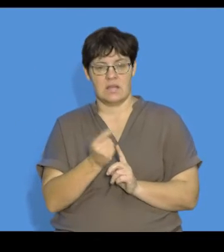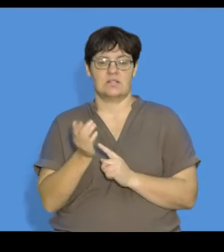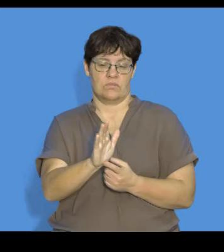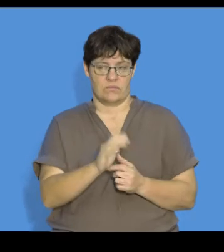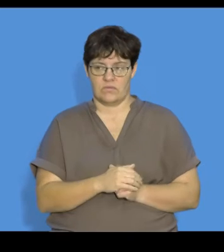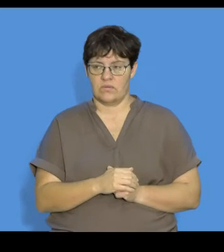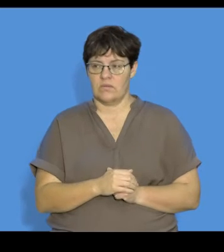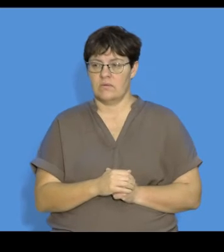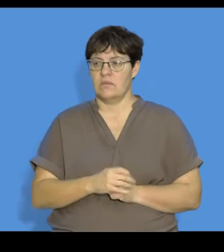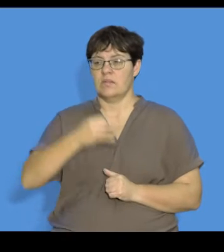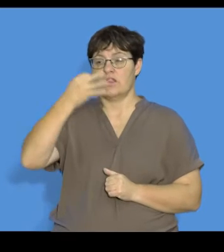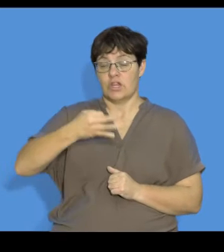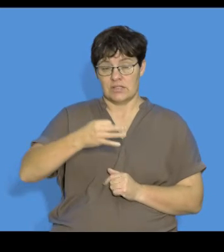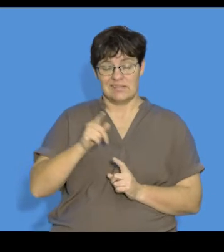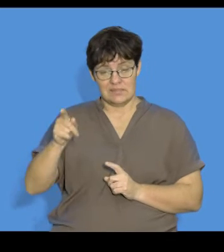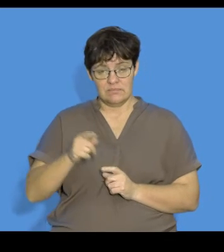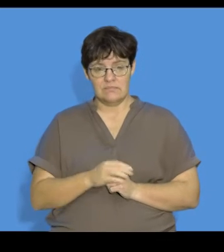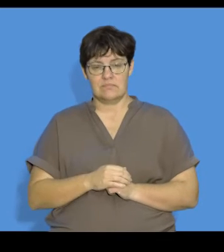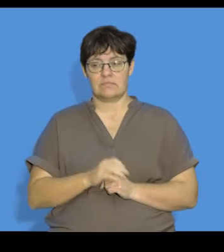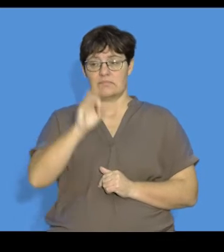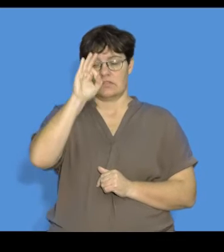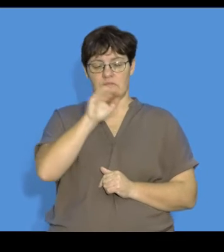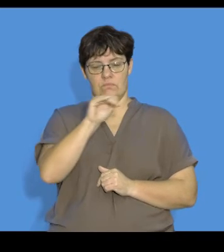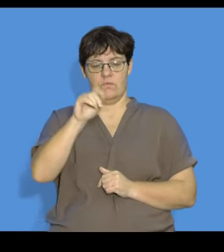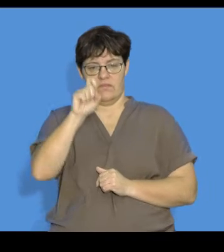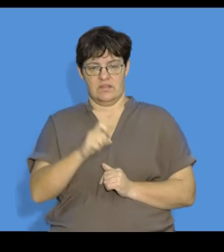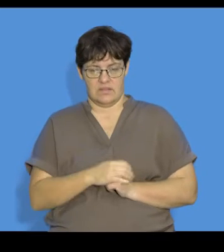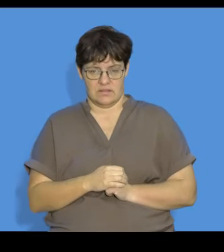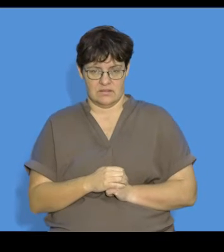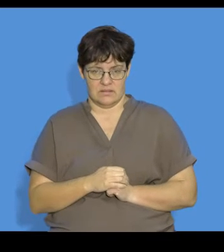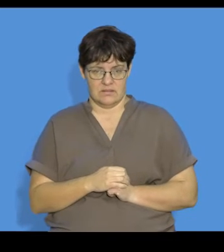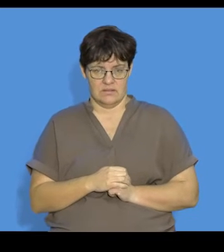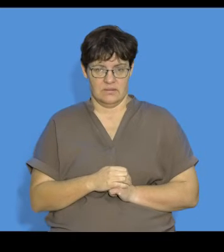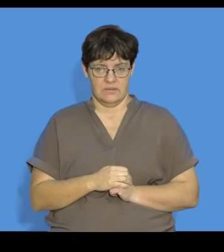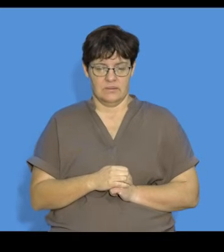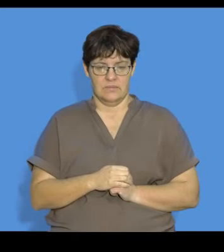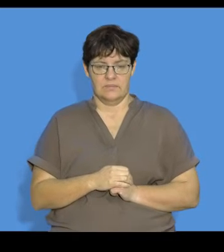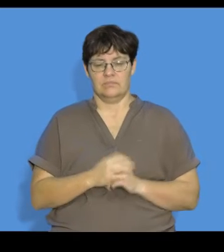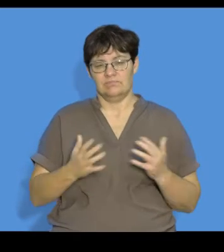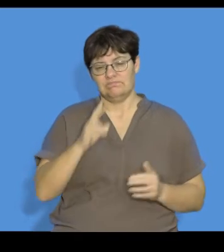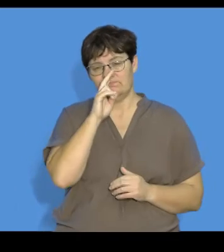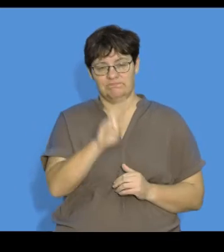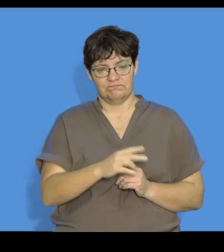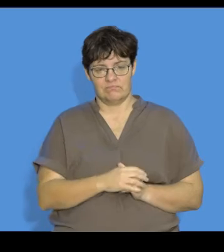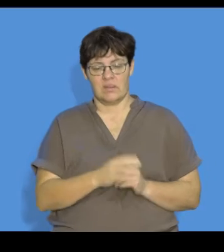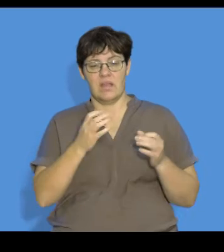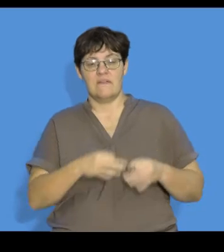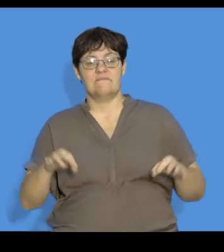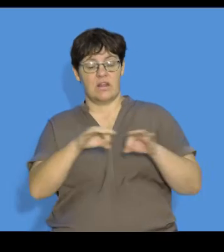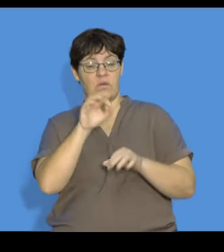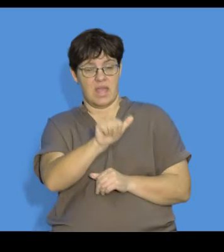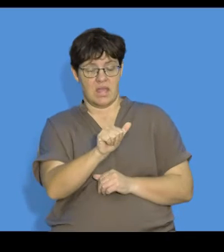third graph will be when I have 3 over x, right? So you can see my value of A was 1,